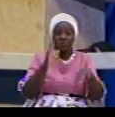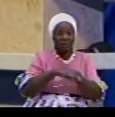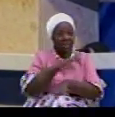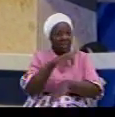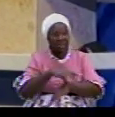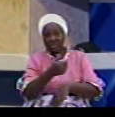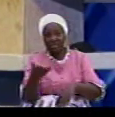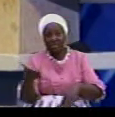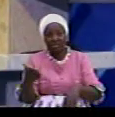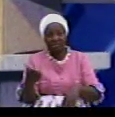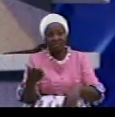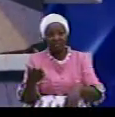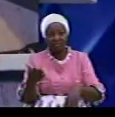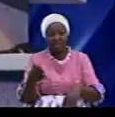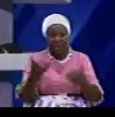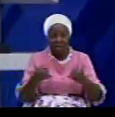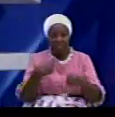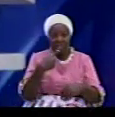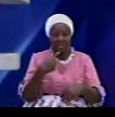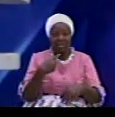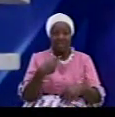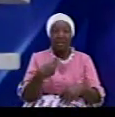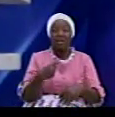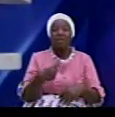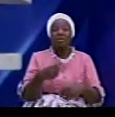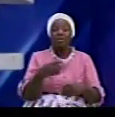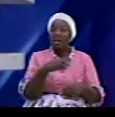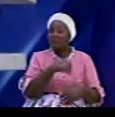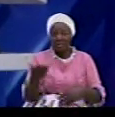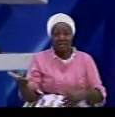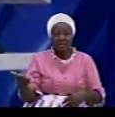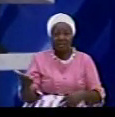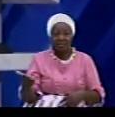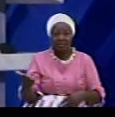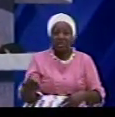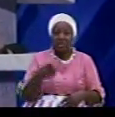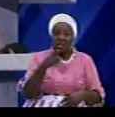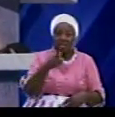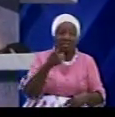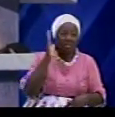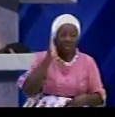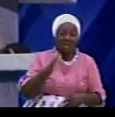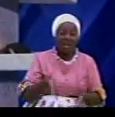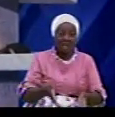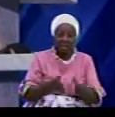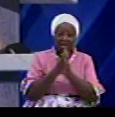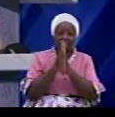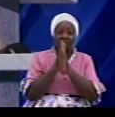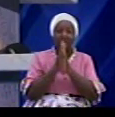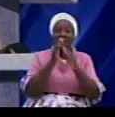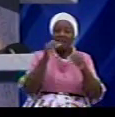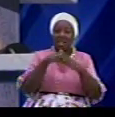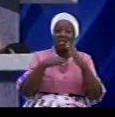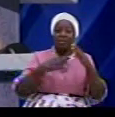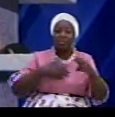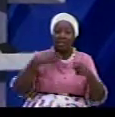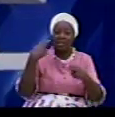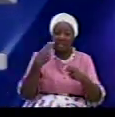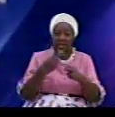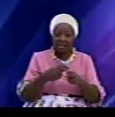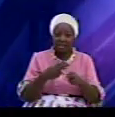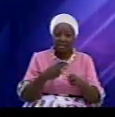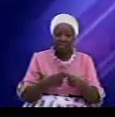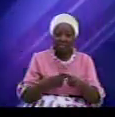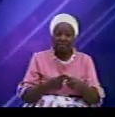Now it says, whatsoever ye shall ask in my name,